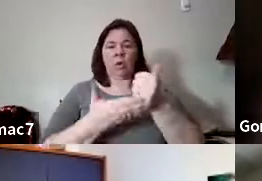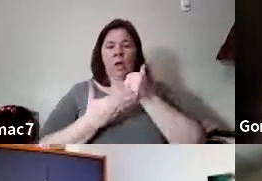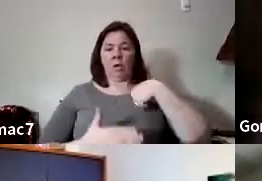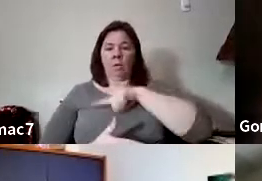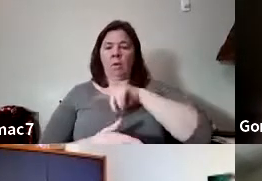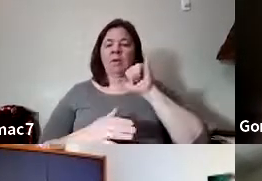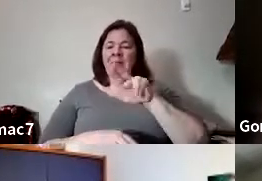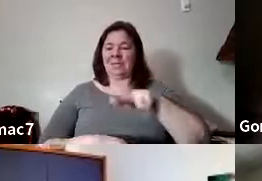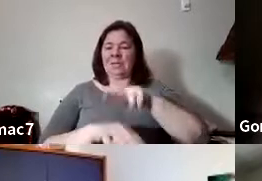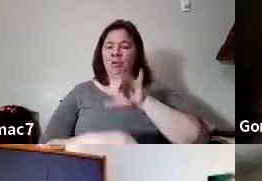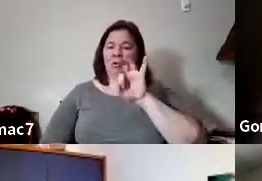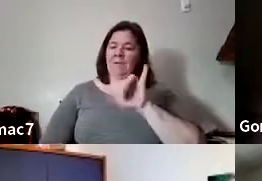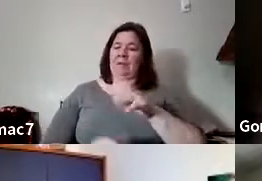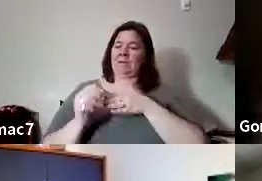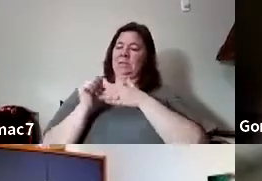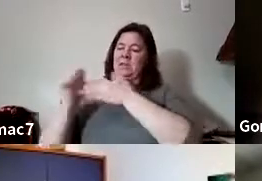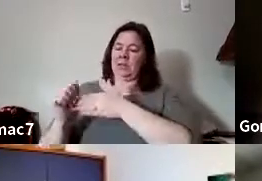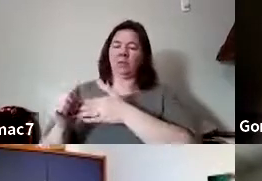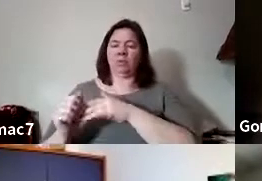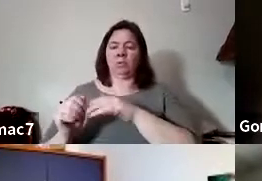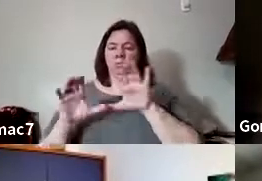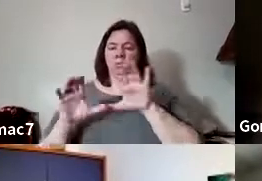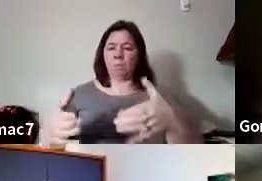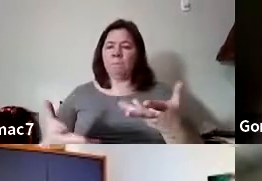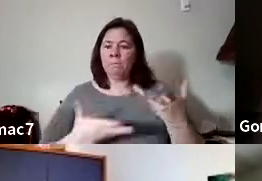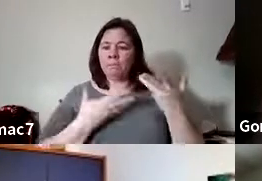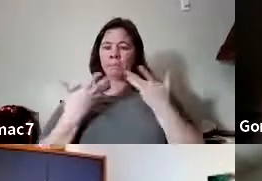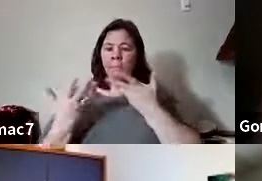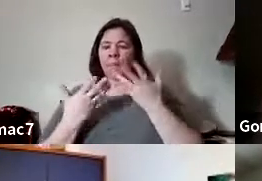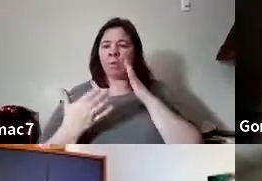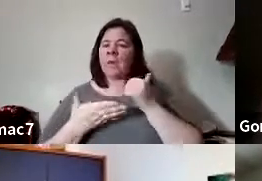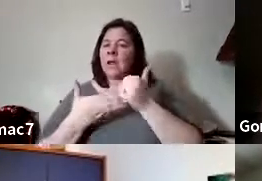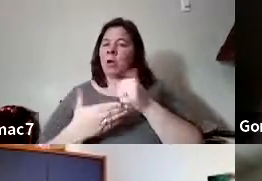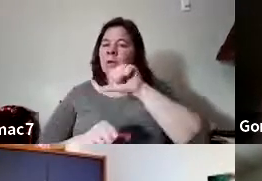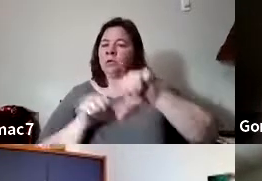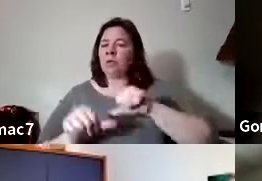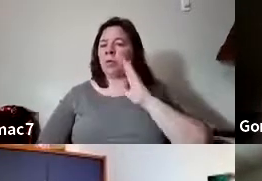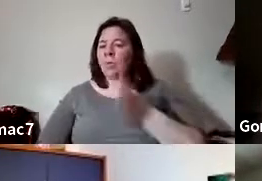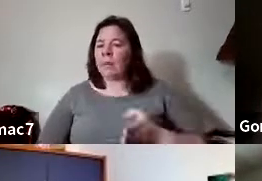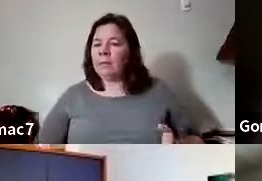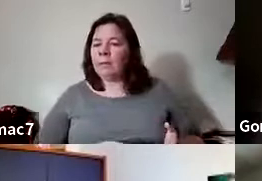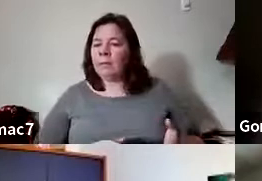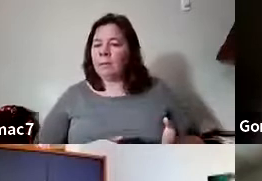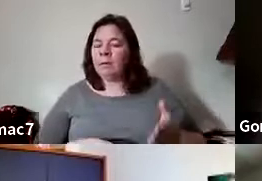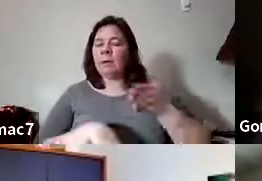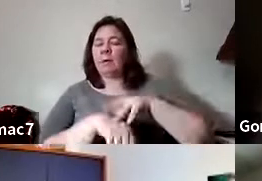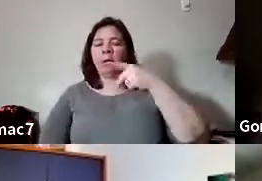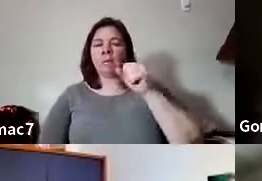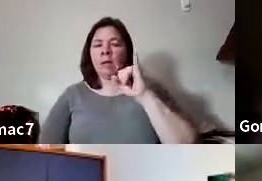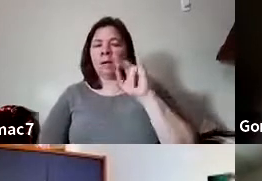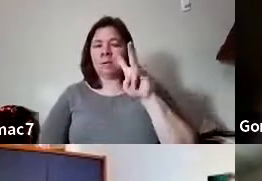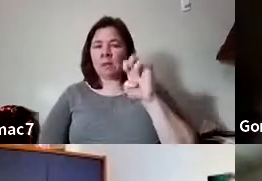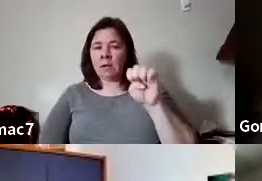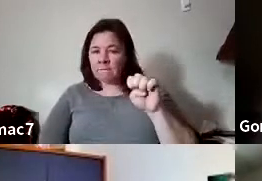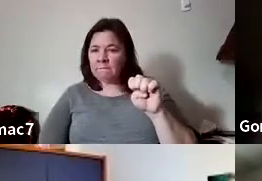is the nature of the Leadership Council. That's the nature of our leaders, because the people who get ONPASSIVE, as I keep saying, they